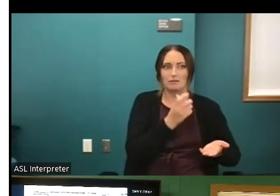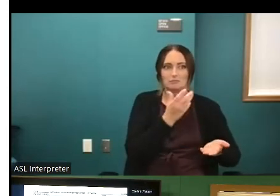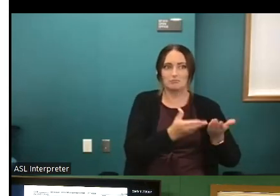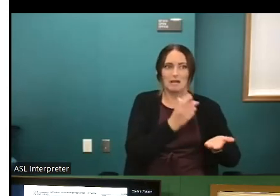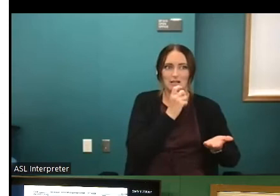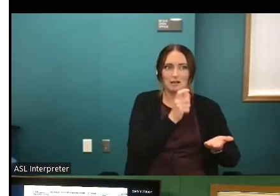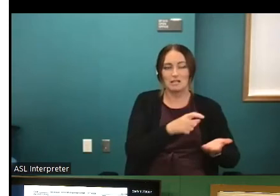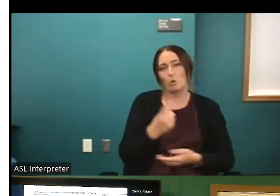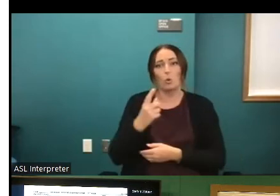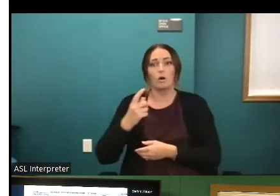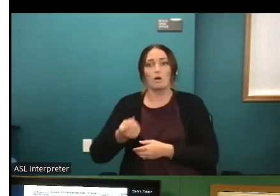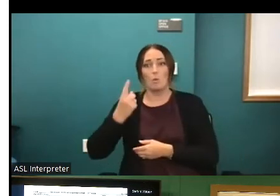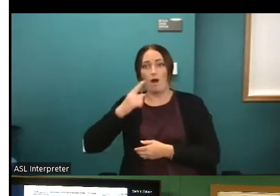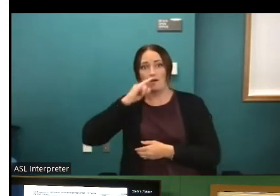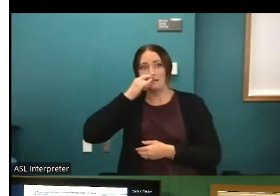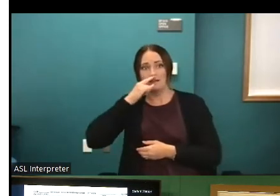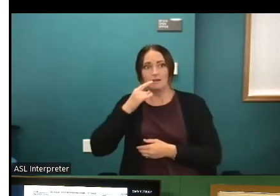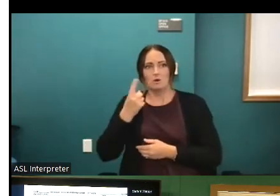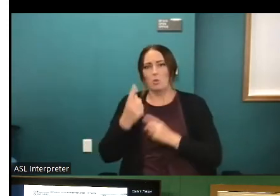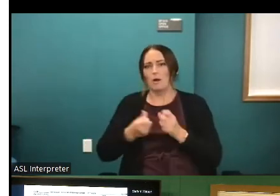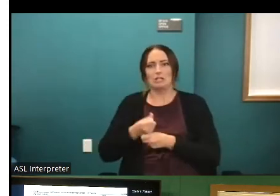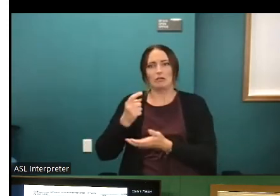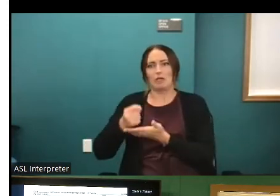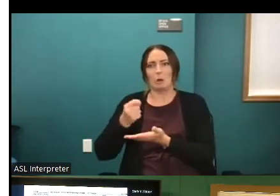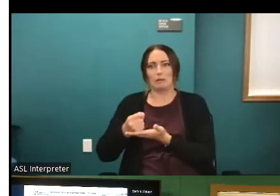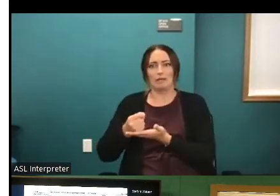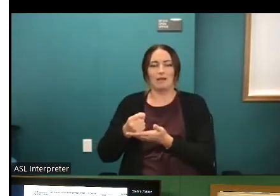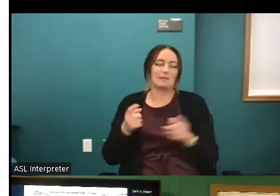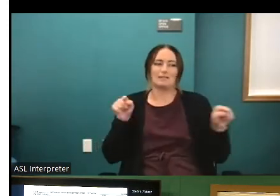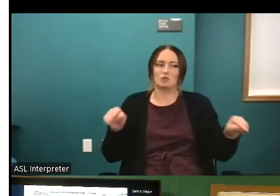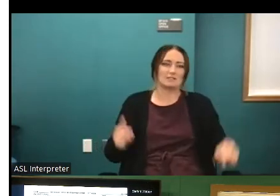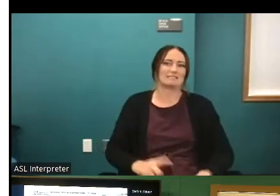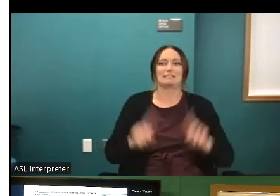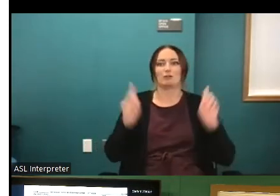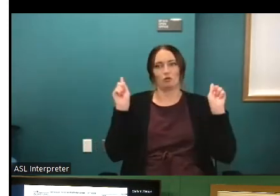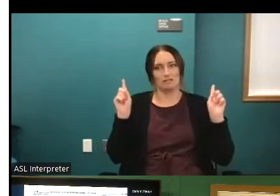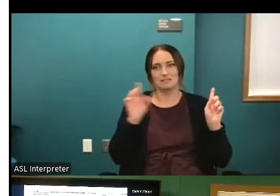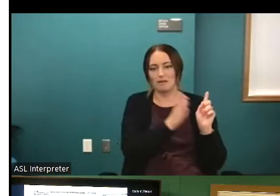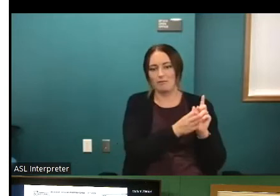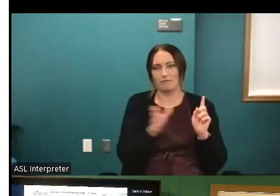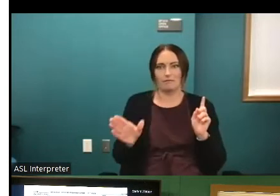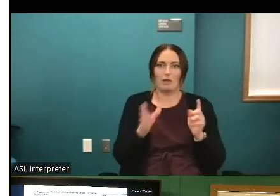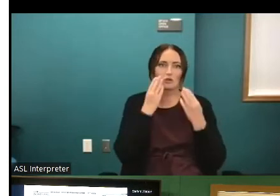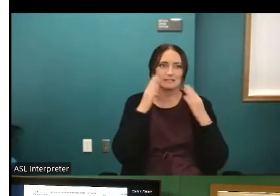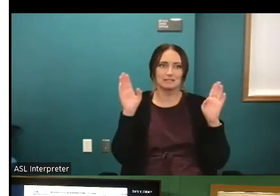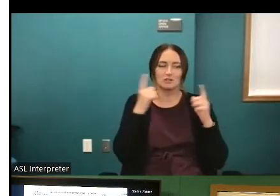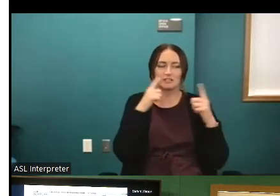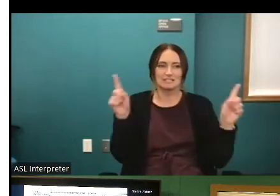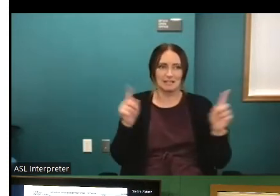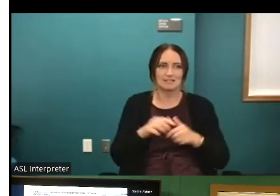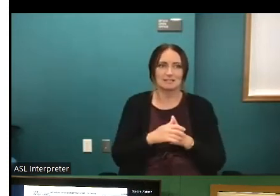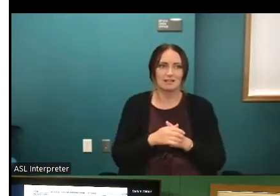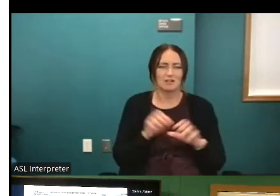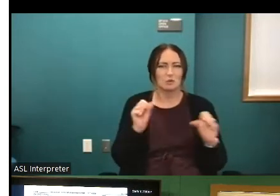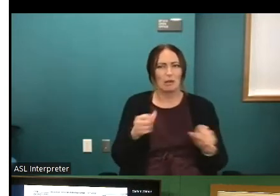year of therapy and she's done with me, like there's very obvious differences in their success rate based off of wear time. So can you there's just a, talk yeah, a there's